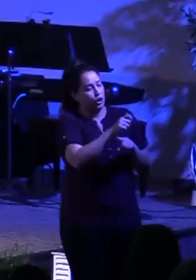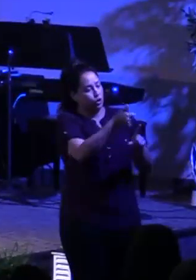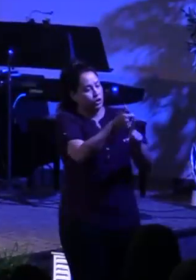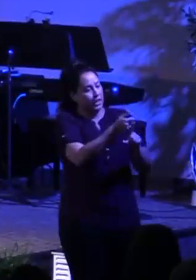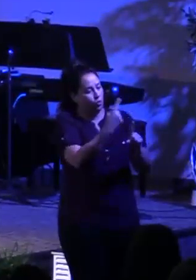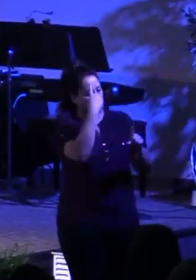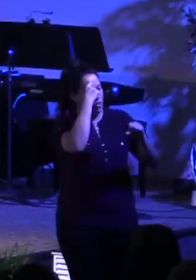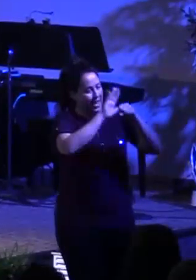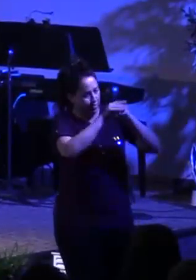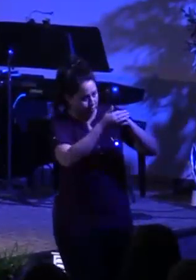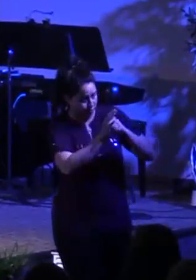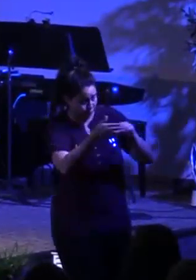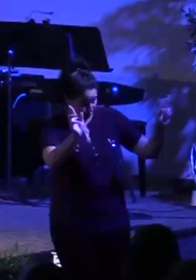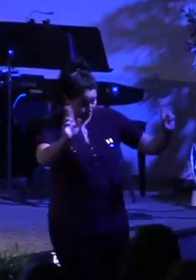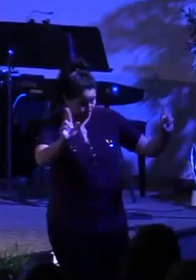Are you ready?